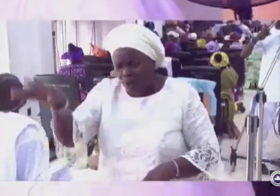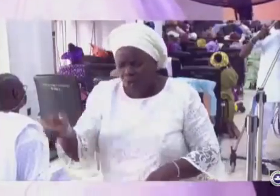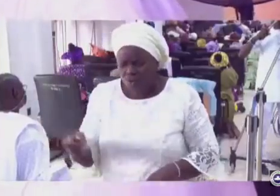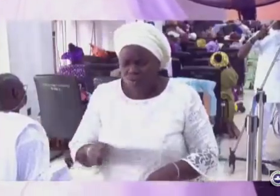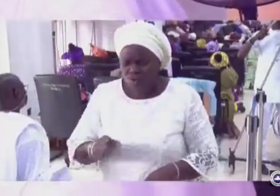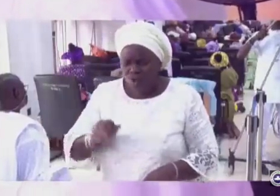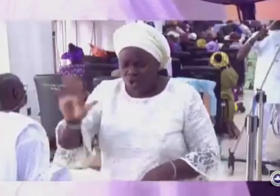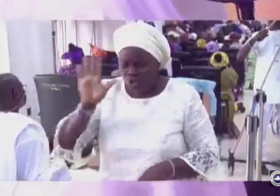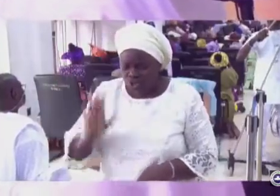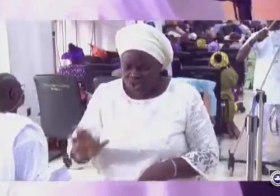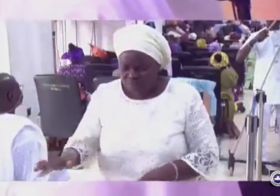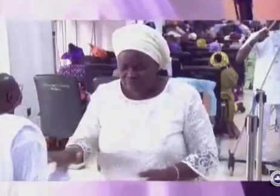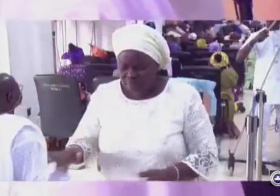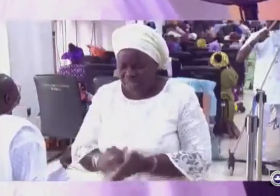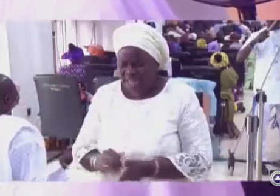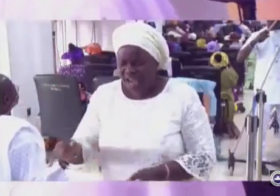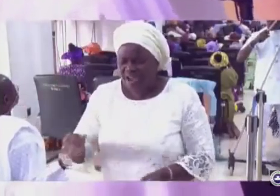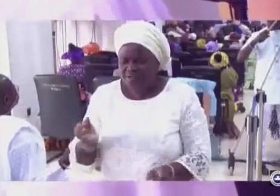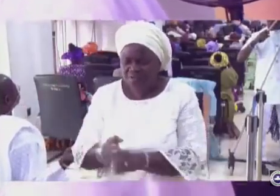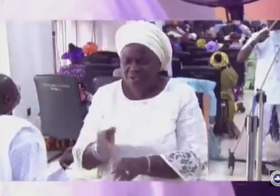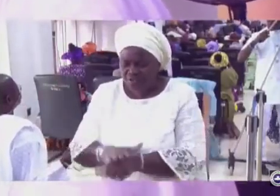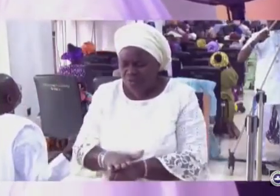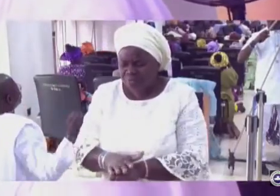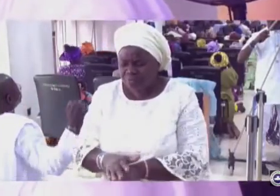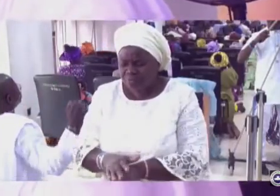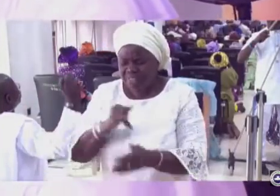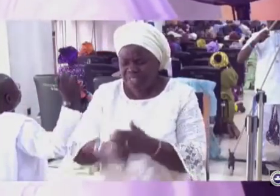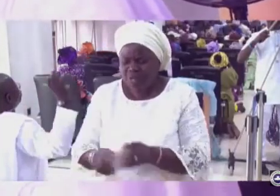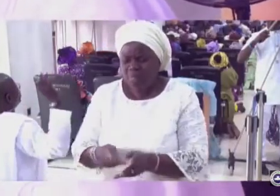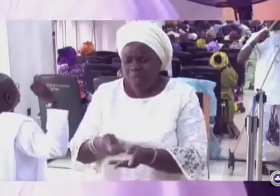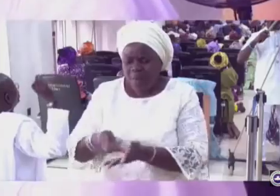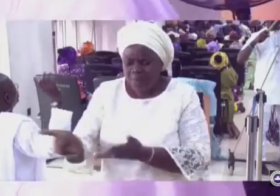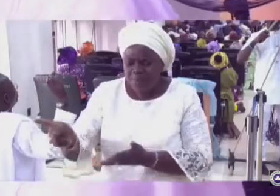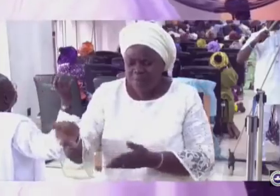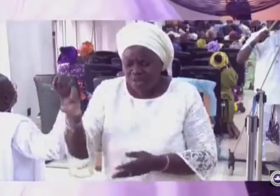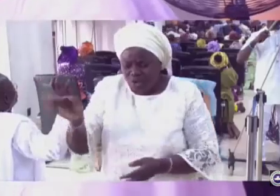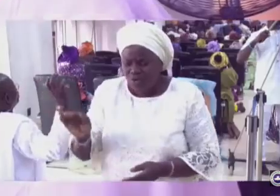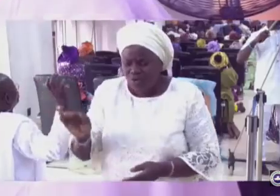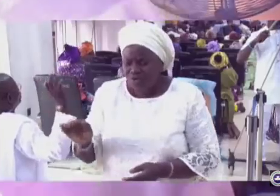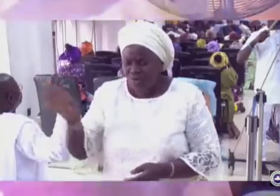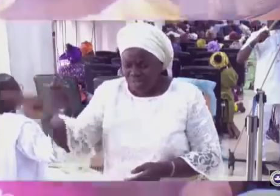my Lord and my Savior, this year, embarrass them with your blessing.